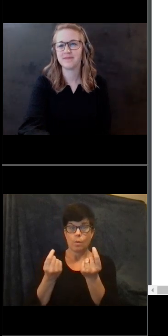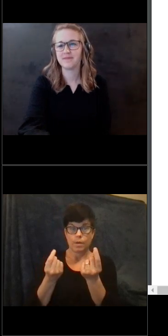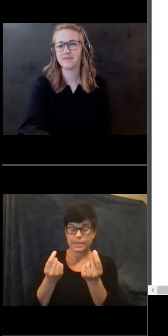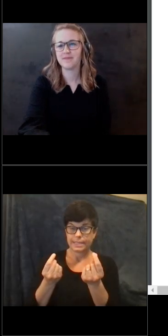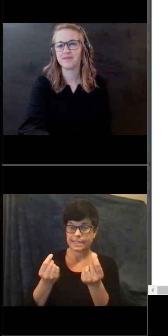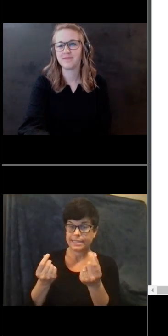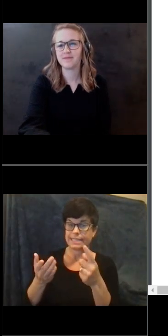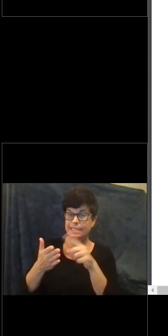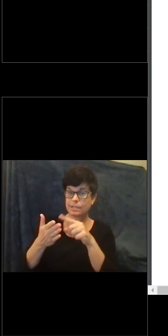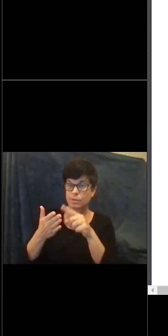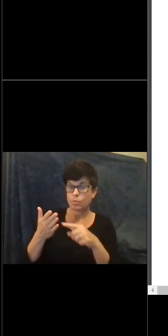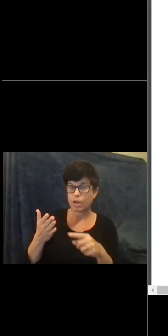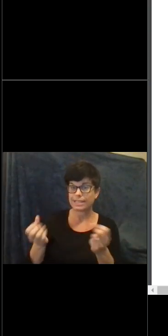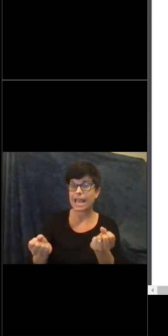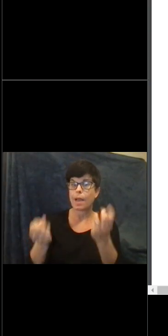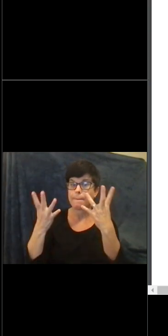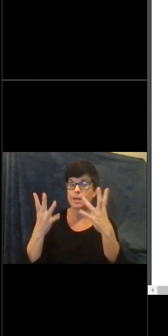is appraised at